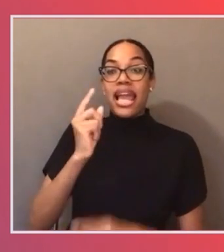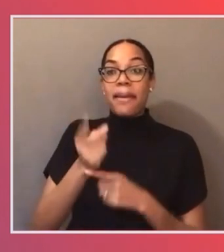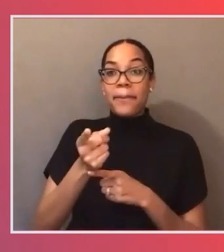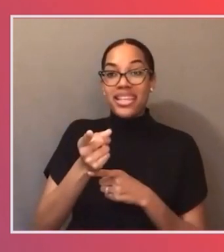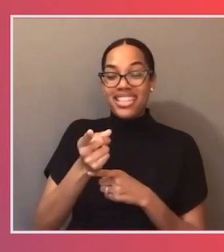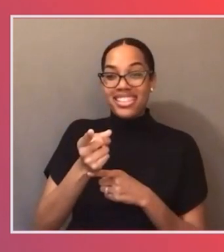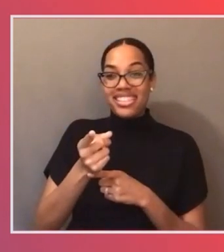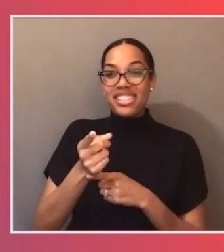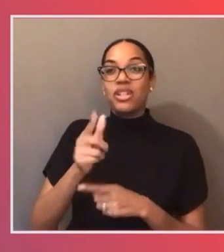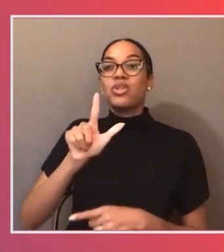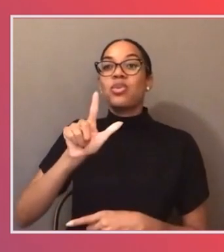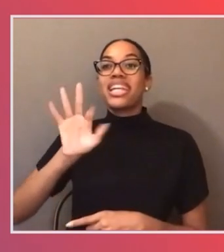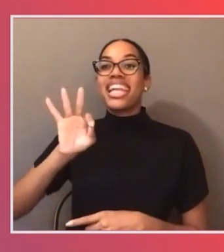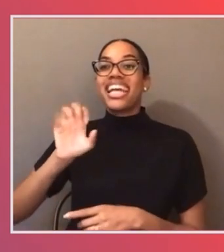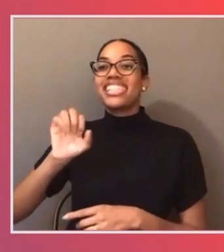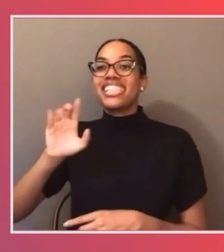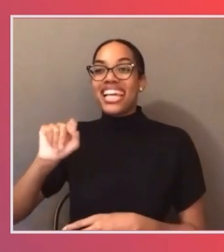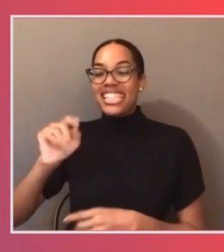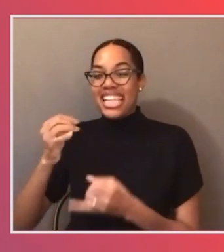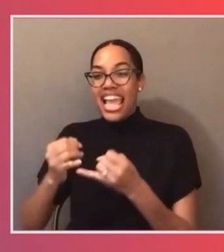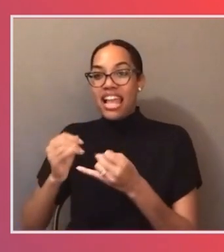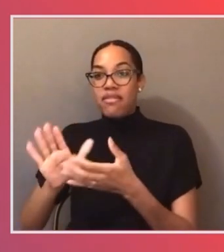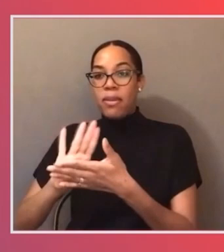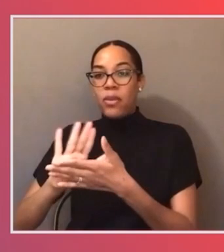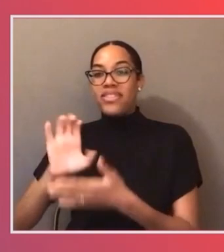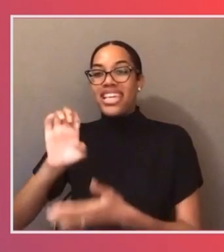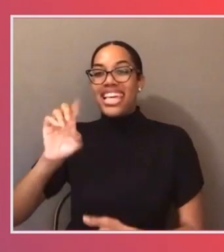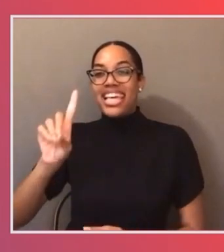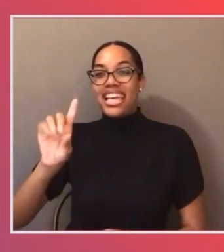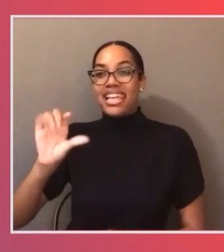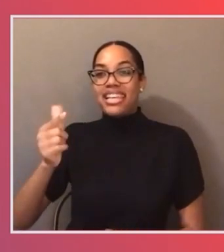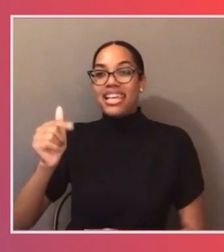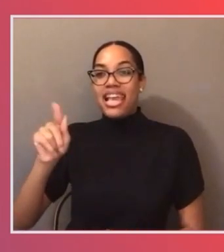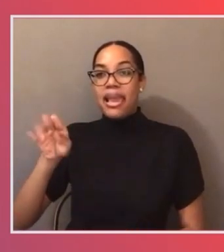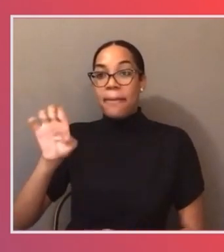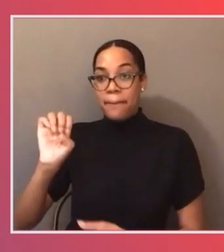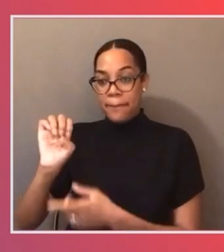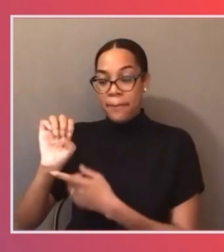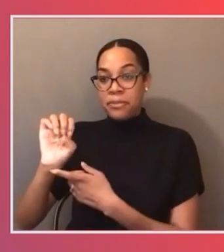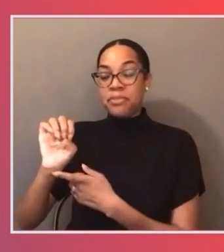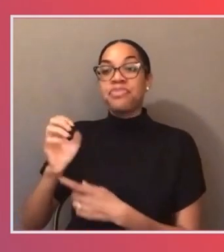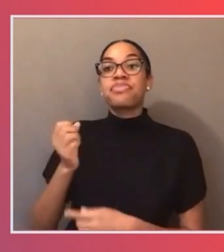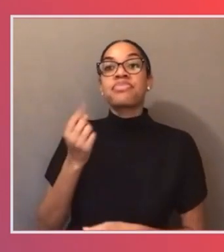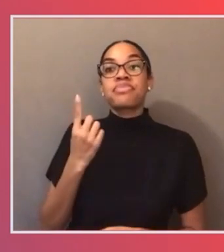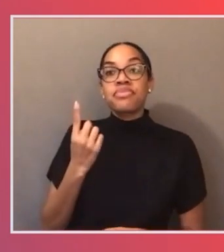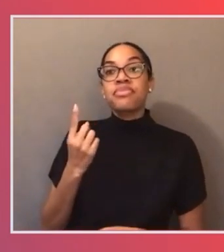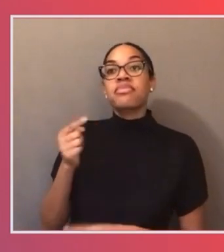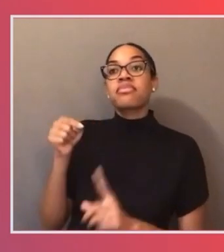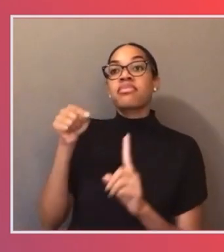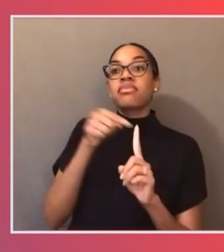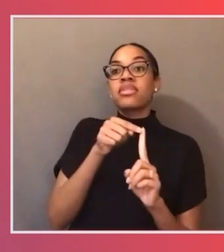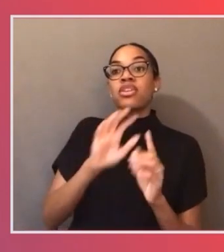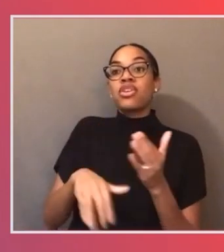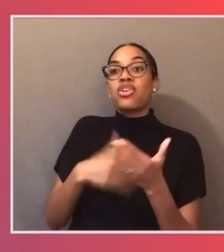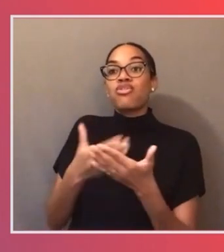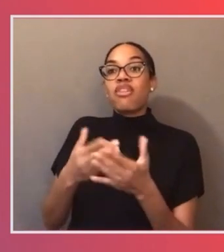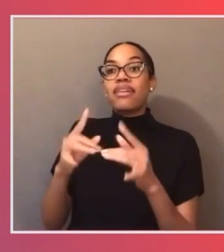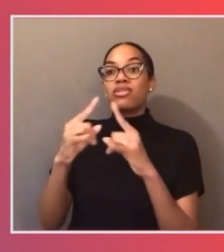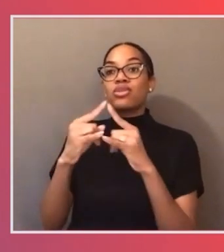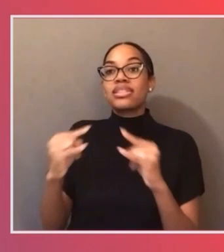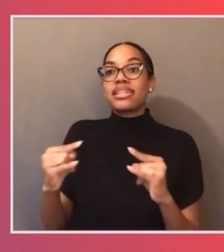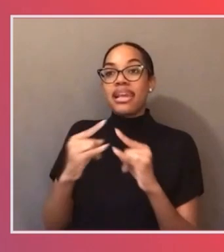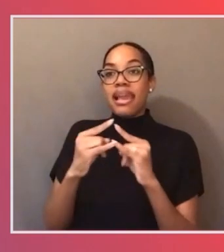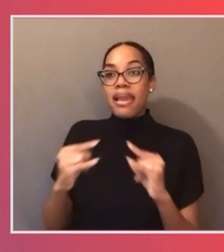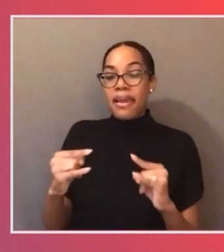arrive to Camp Lehigh, briefly passing a government office where the staff works fastidiously. There's